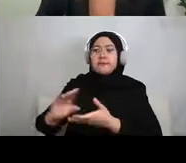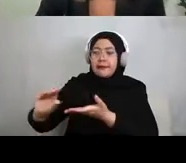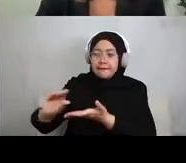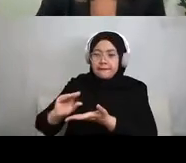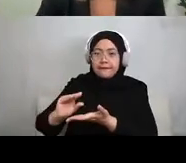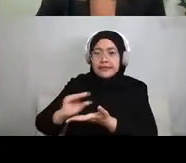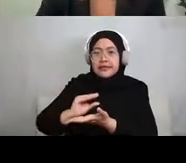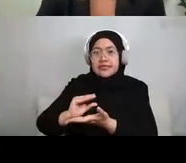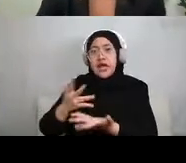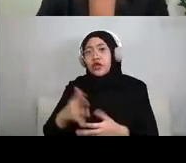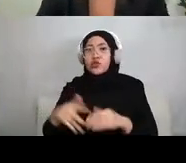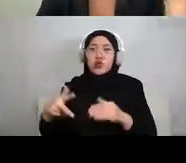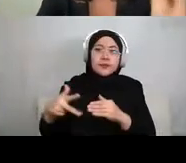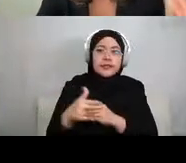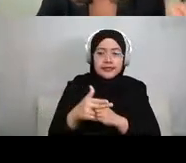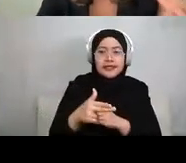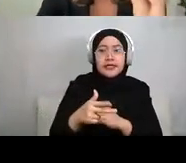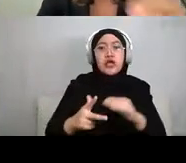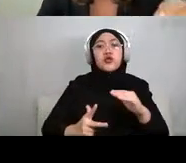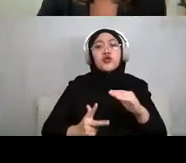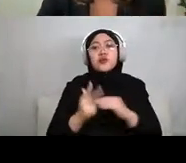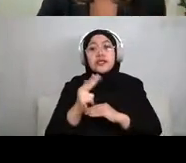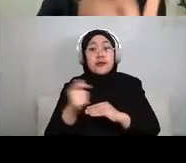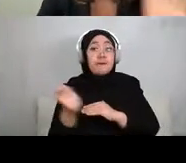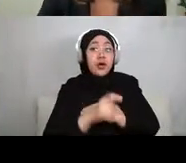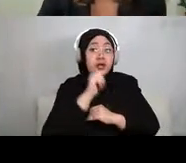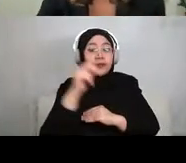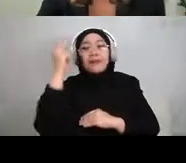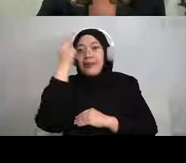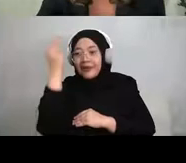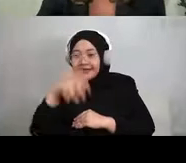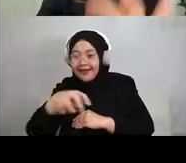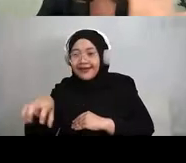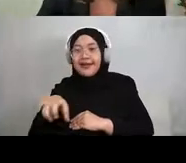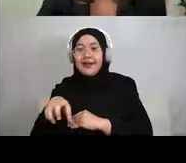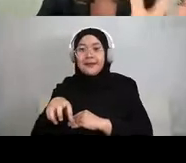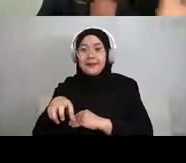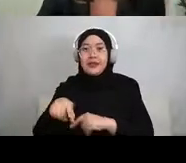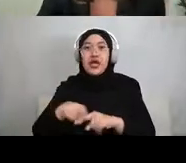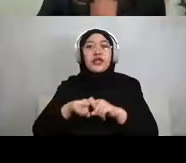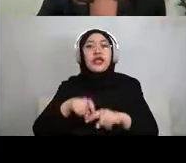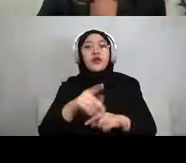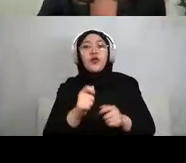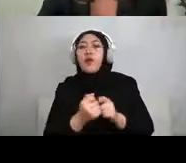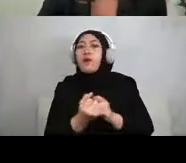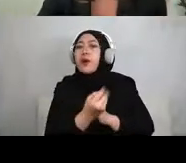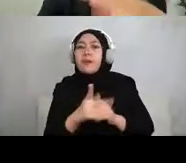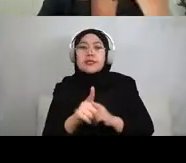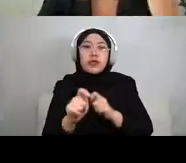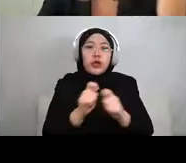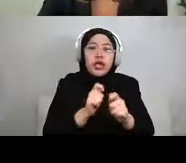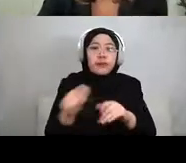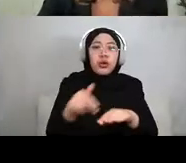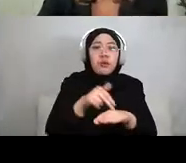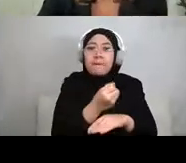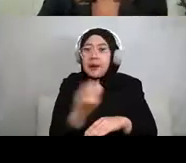to this fund together with the passenger fare. So this is centralized in one fare collection system,